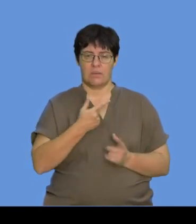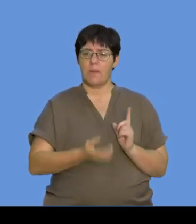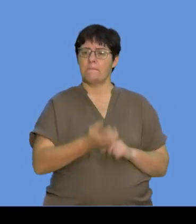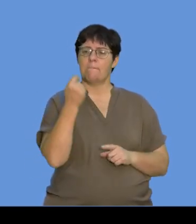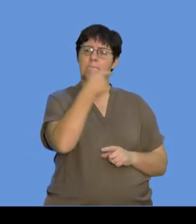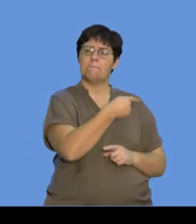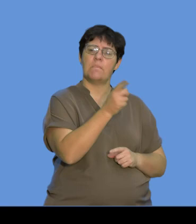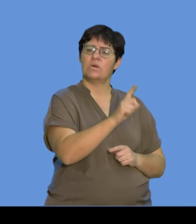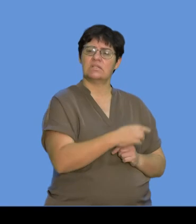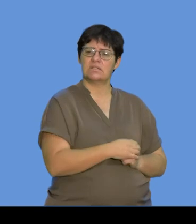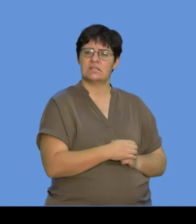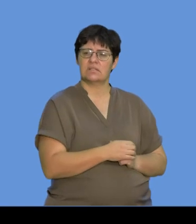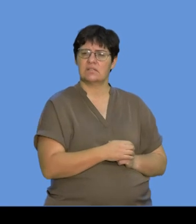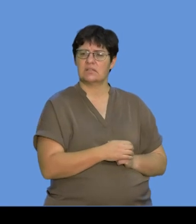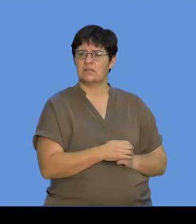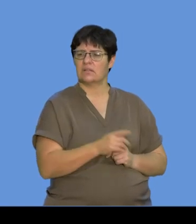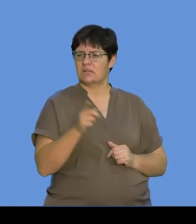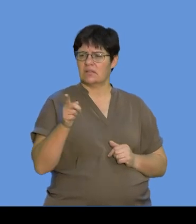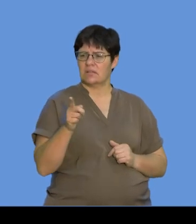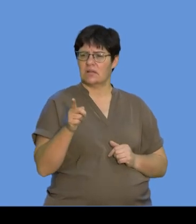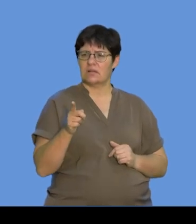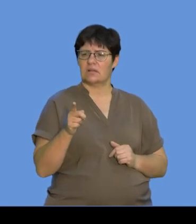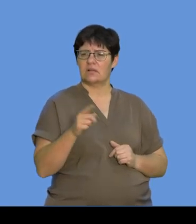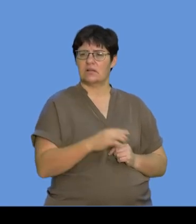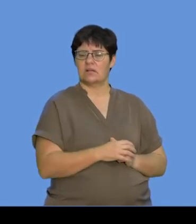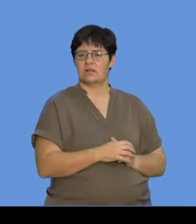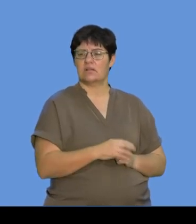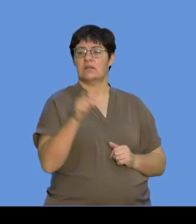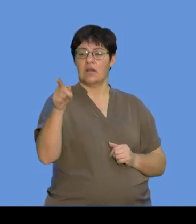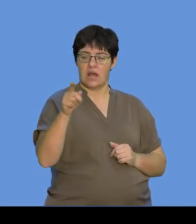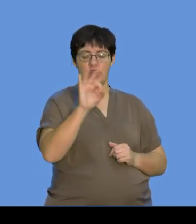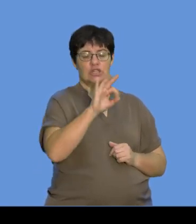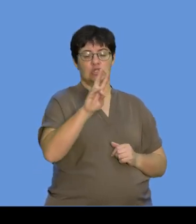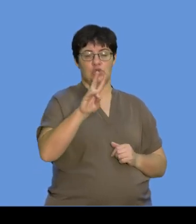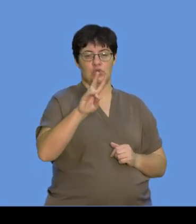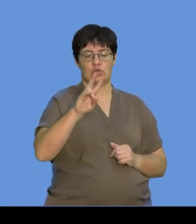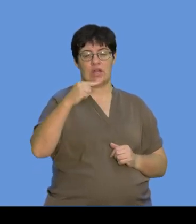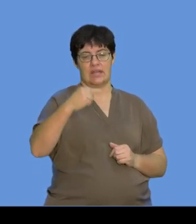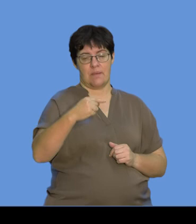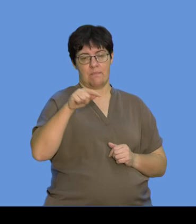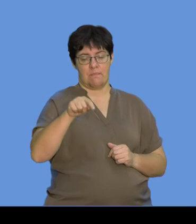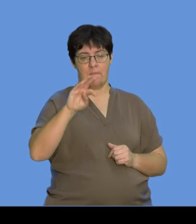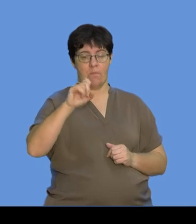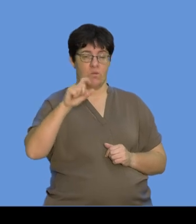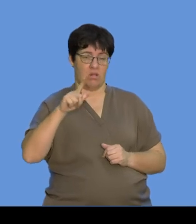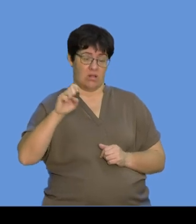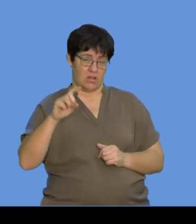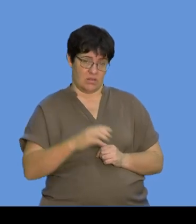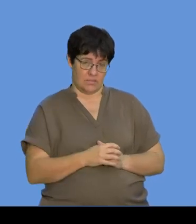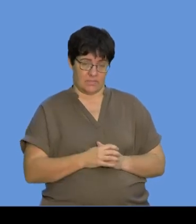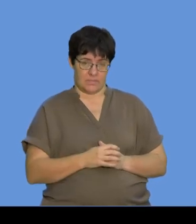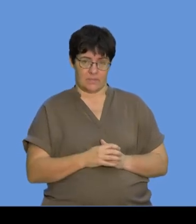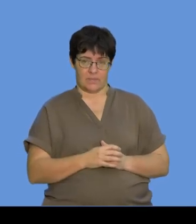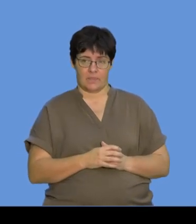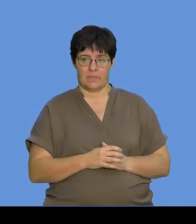be, if we can go back quickly, the oxygen is 32 grams per mole, okay? So the